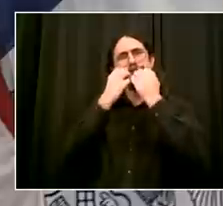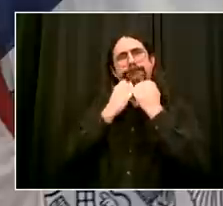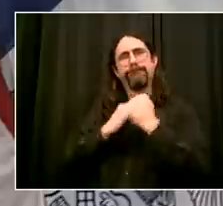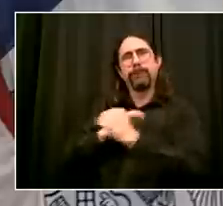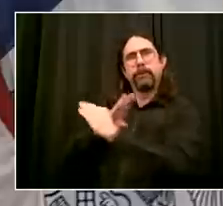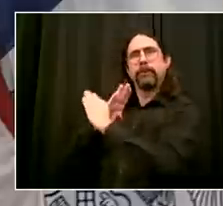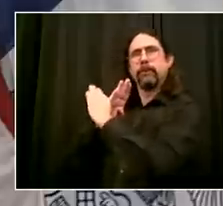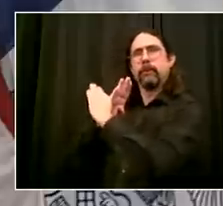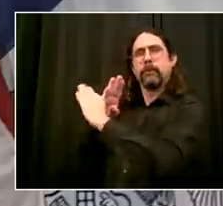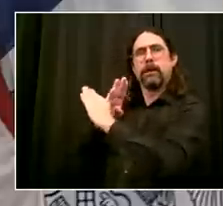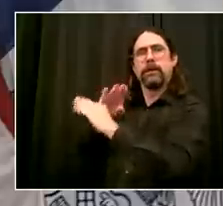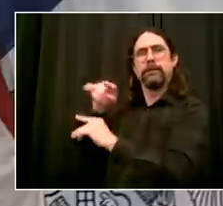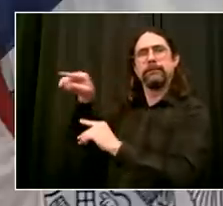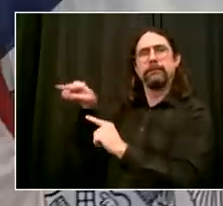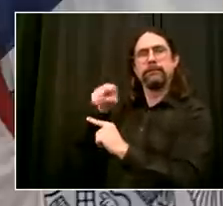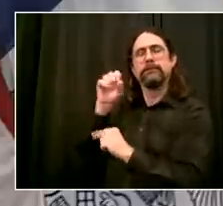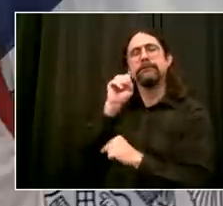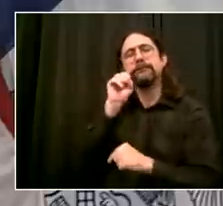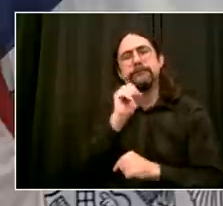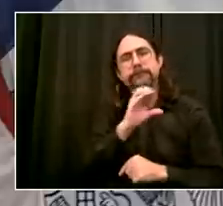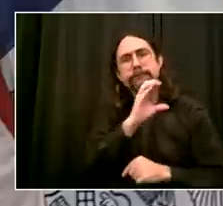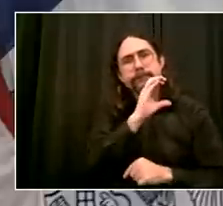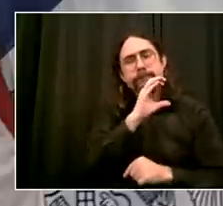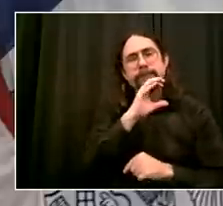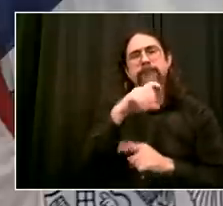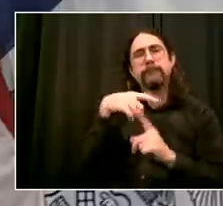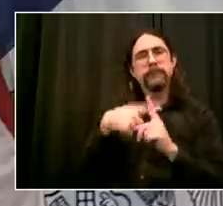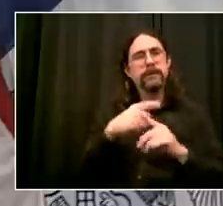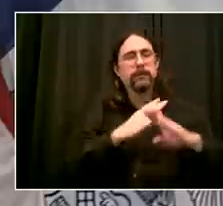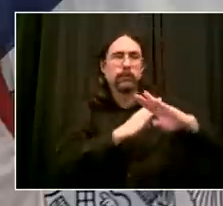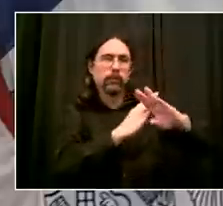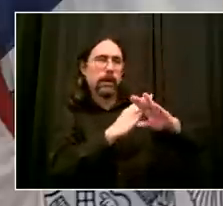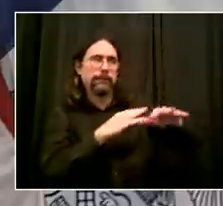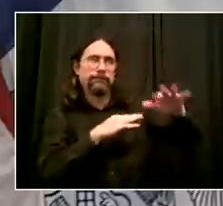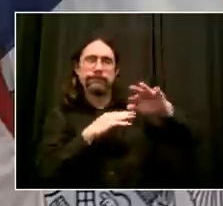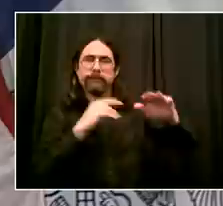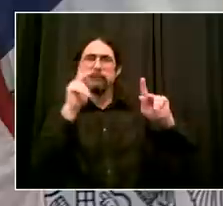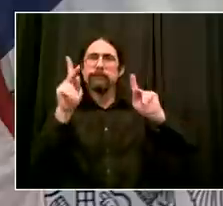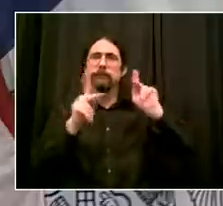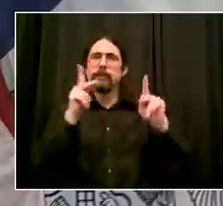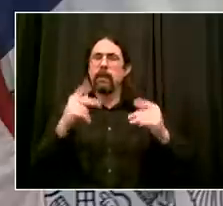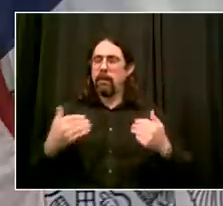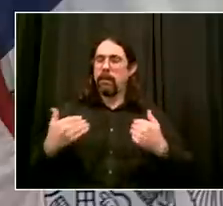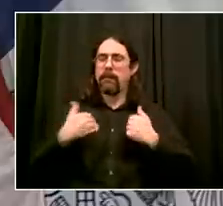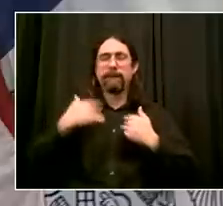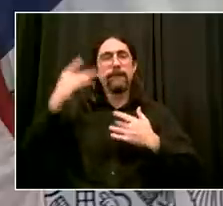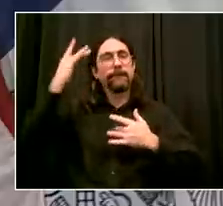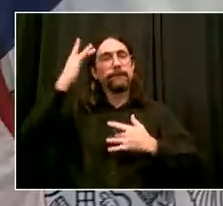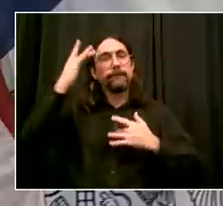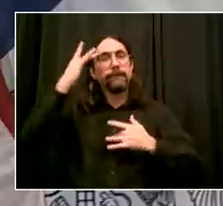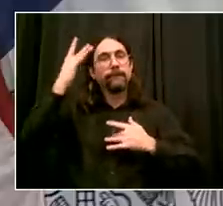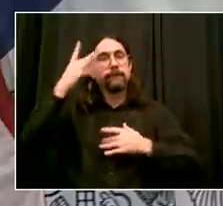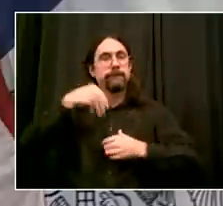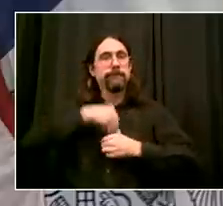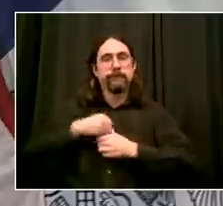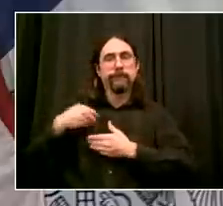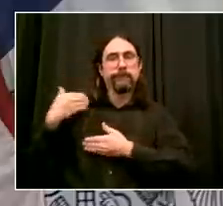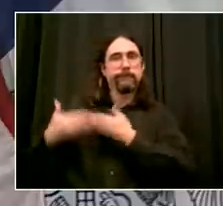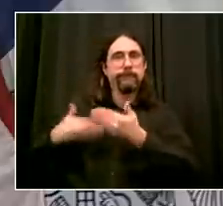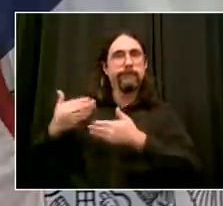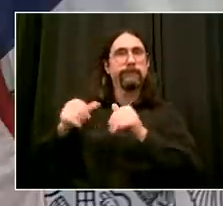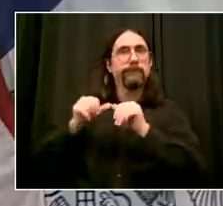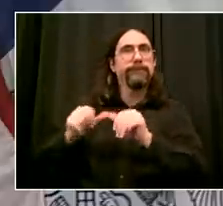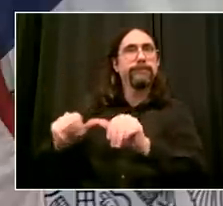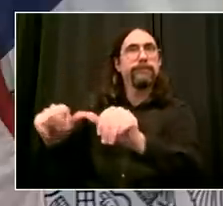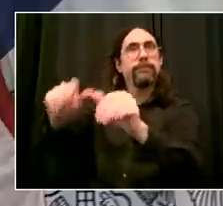intensely. If we are not successful in driving down these numbers soon, of course there's the real possibility of much greater